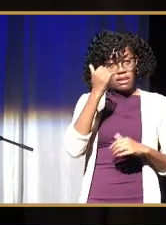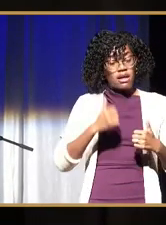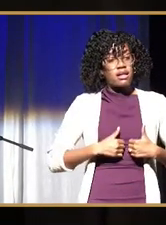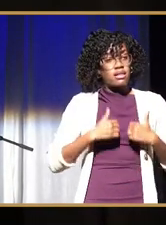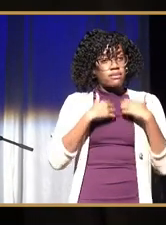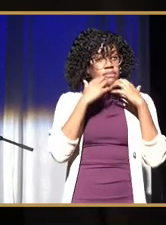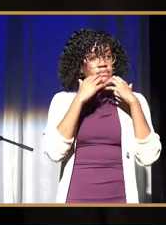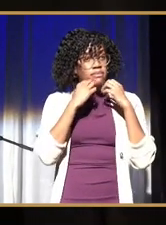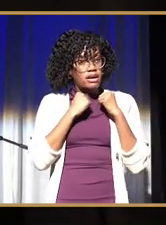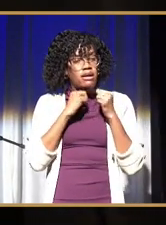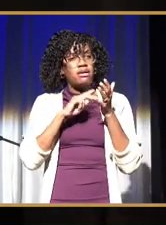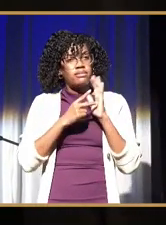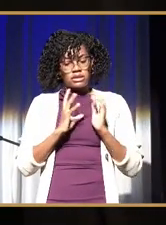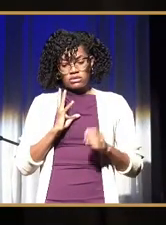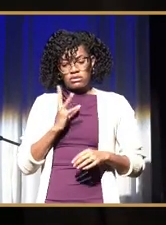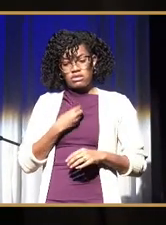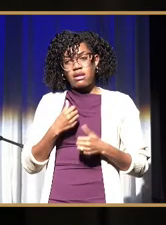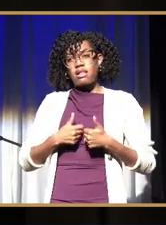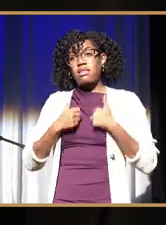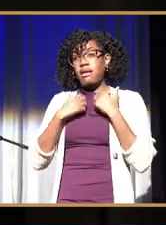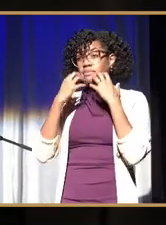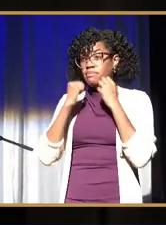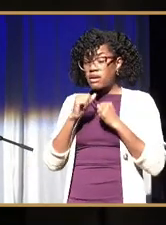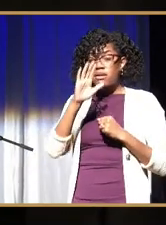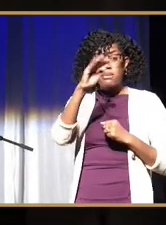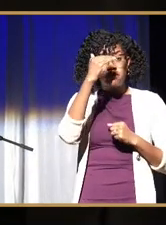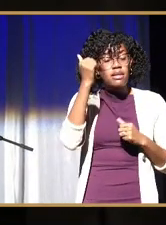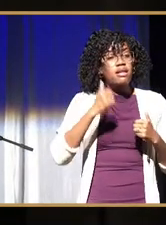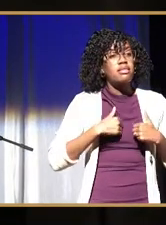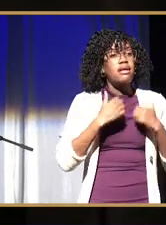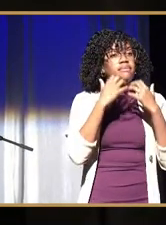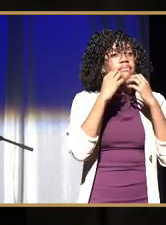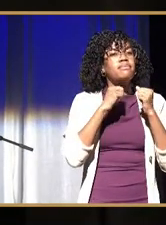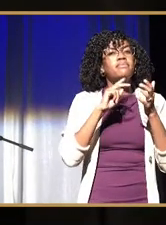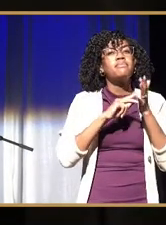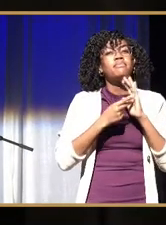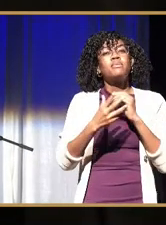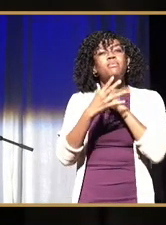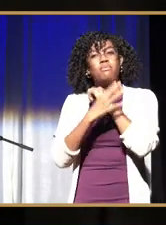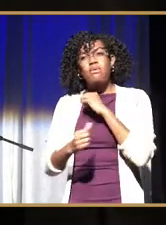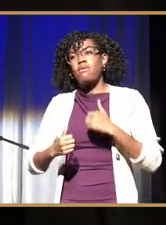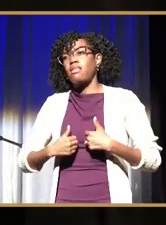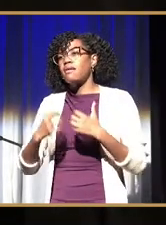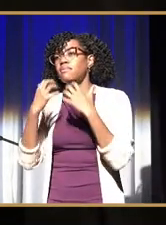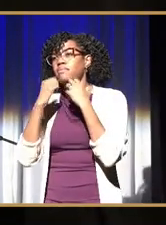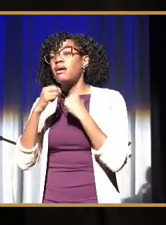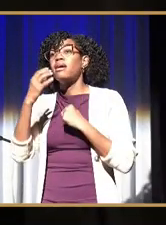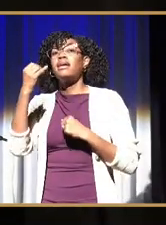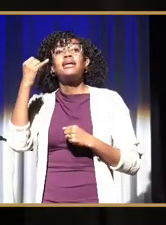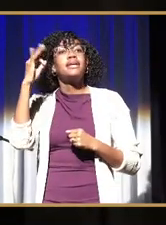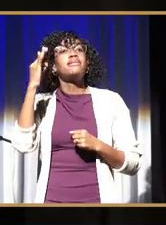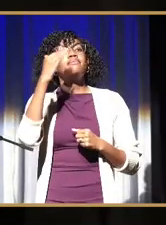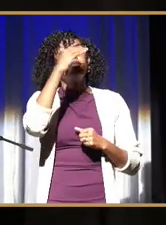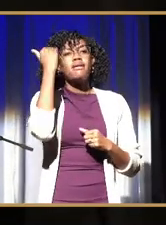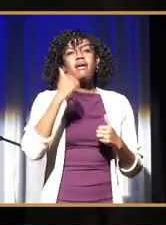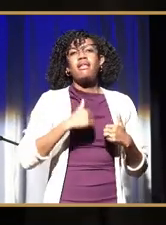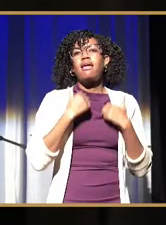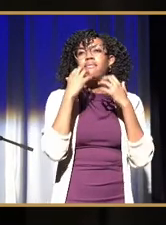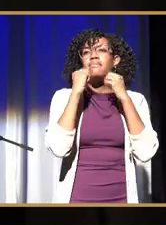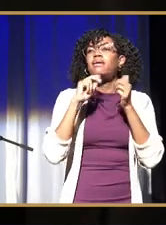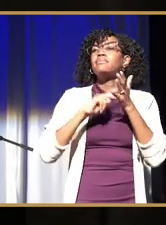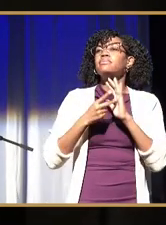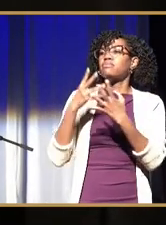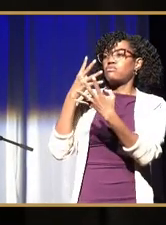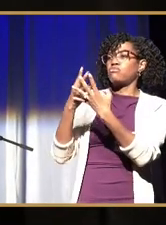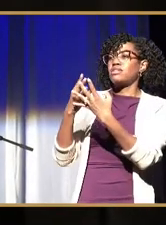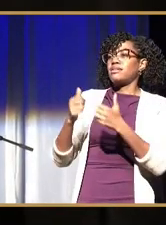lives matter, then trans lives matter. And if black lives matter, then poor lives matter. And if black lives matter, then